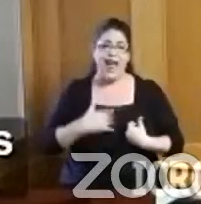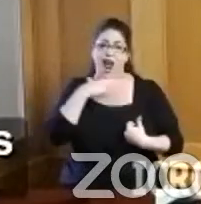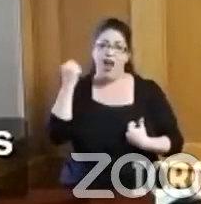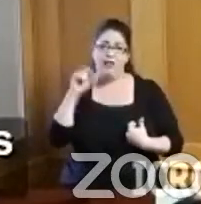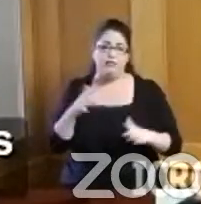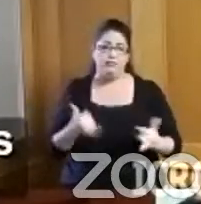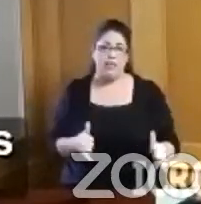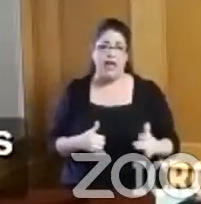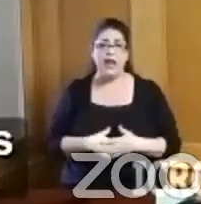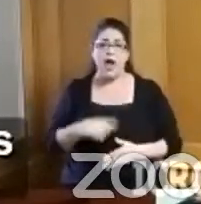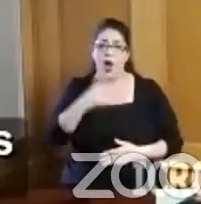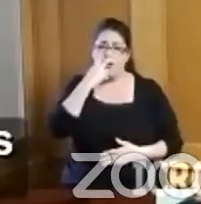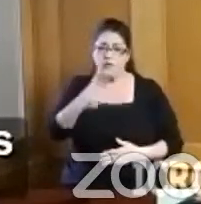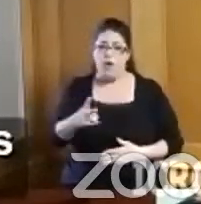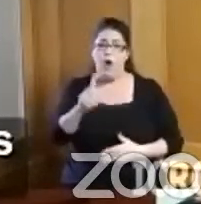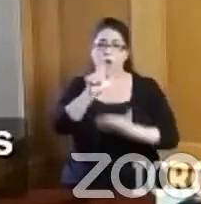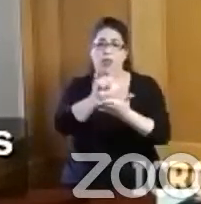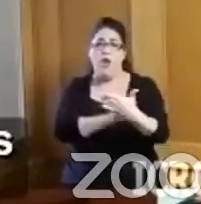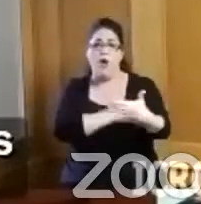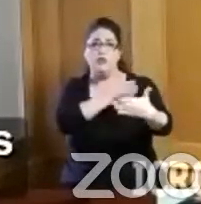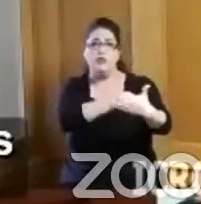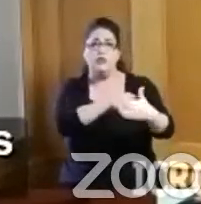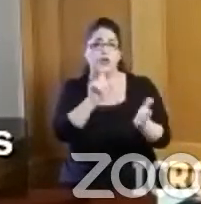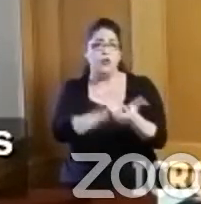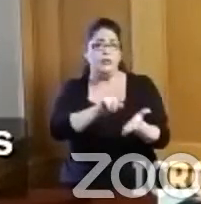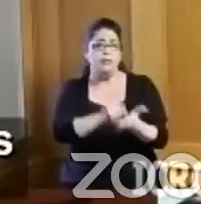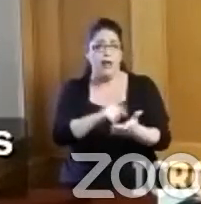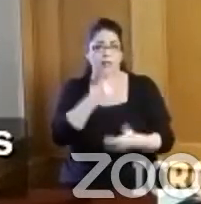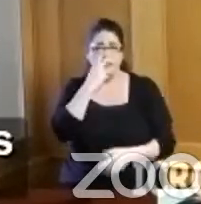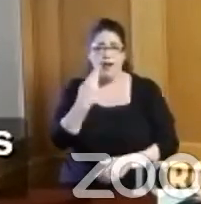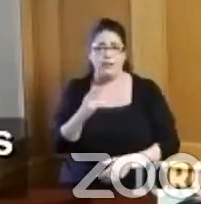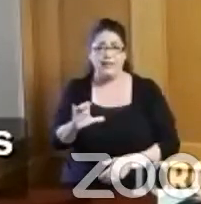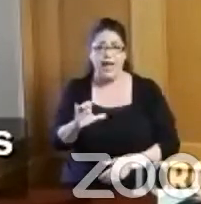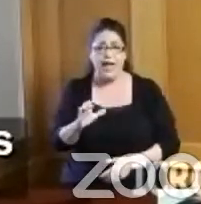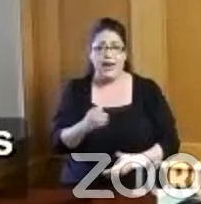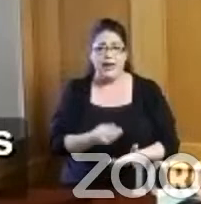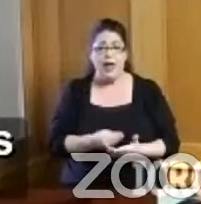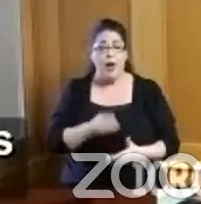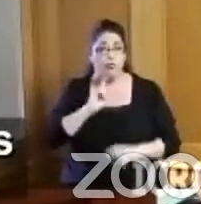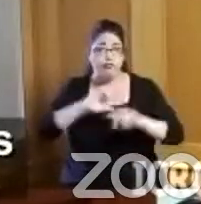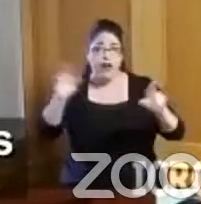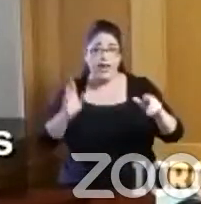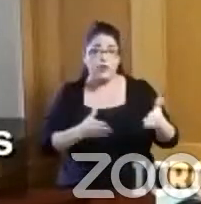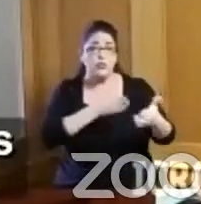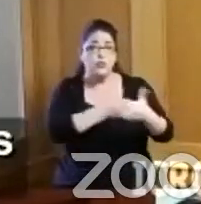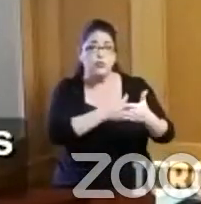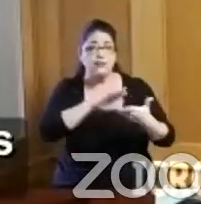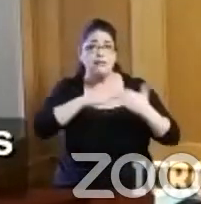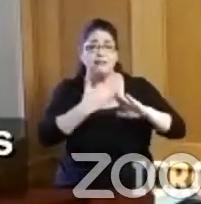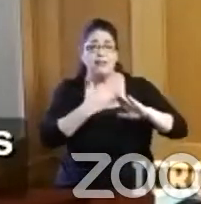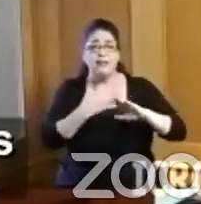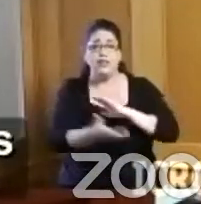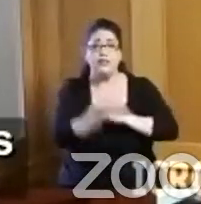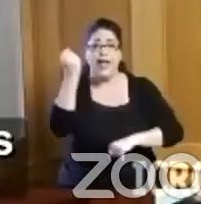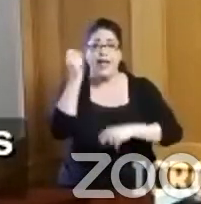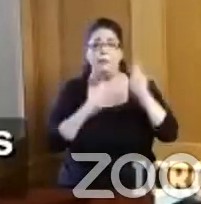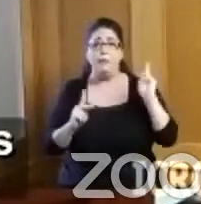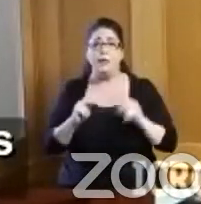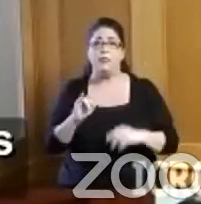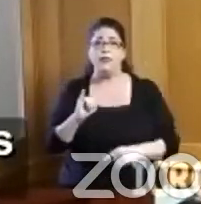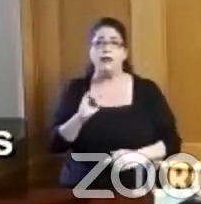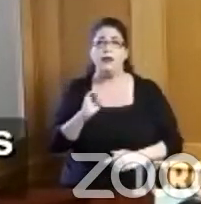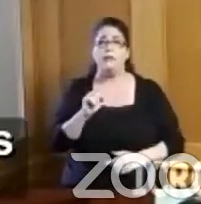playing. I seen the lawsuit. That's in the newspaper. Hamilton County about to sue the city for taking income tax. People working at